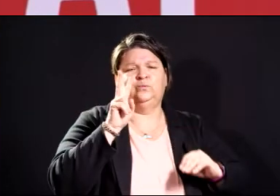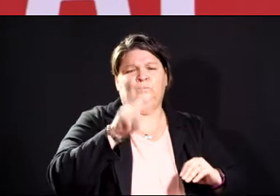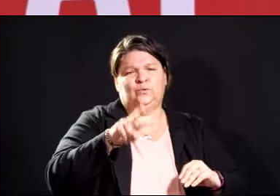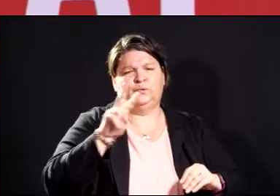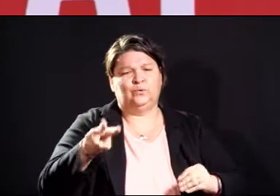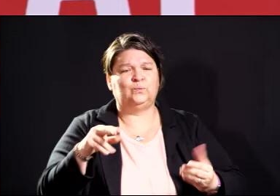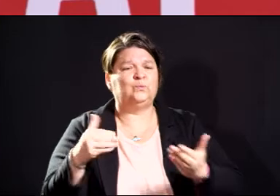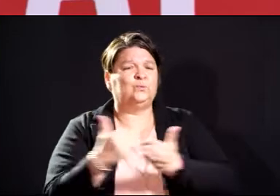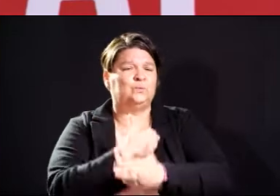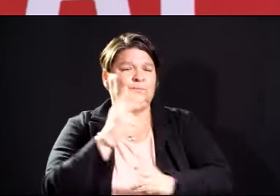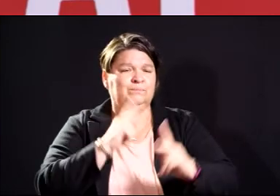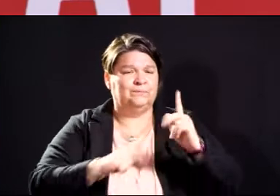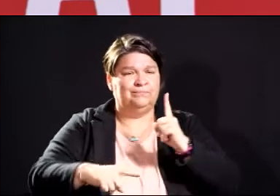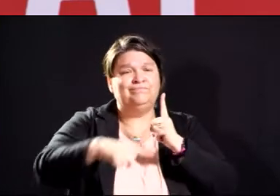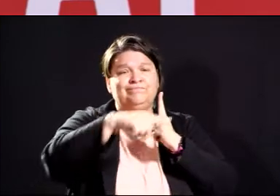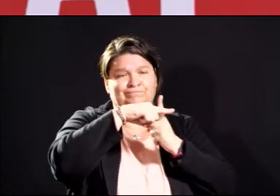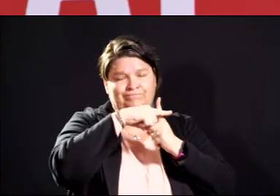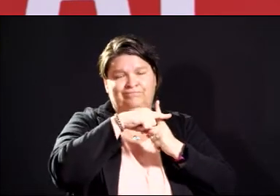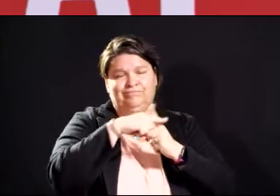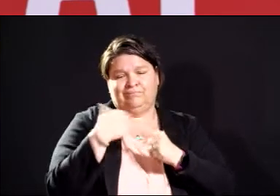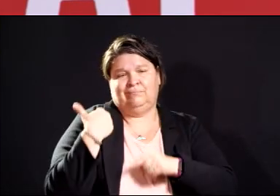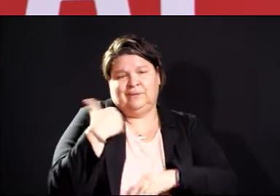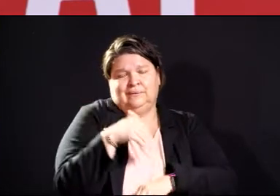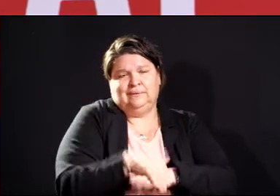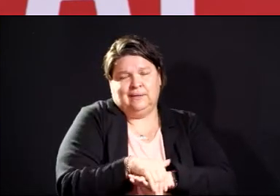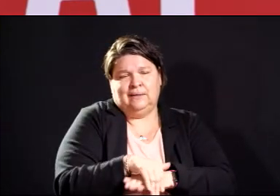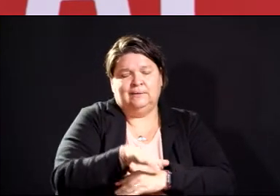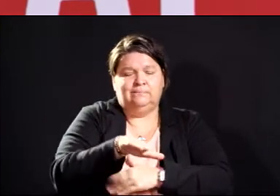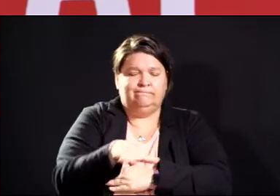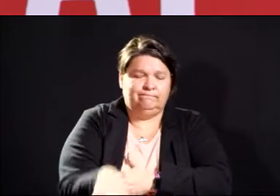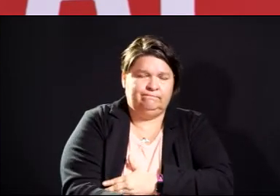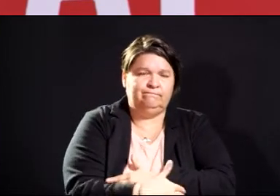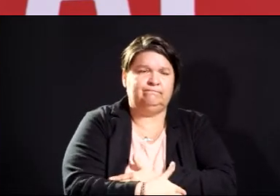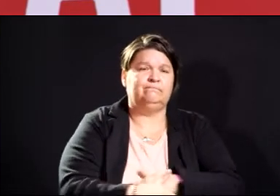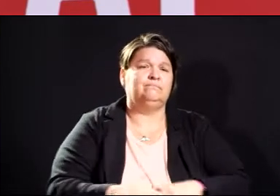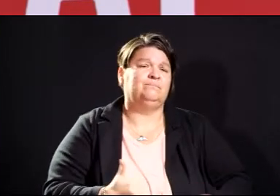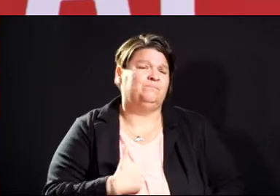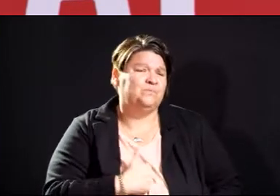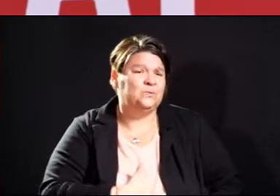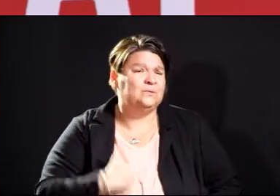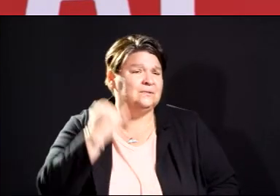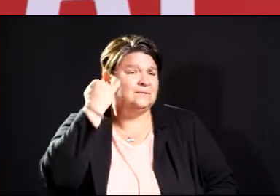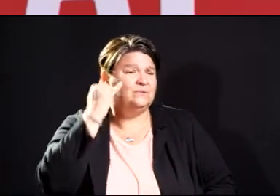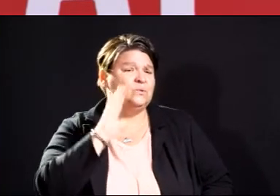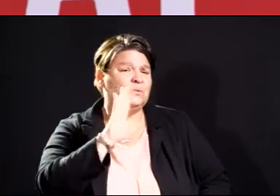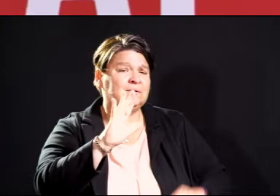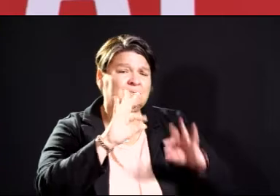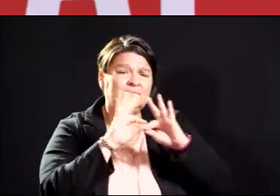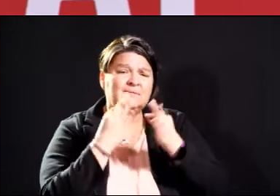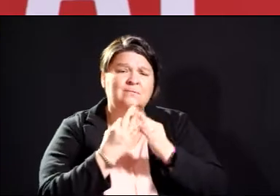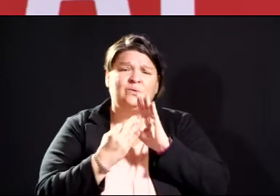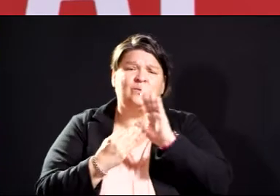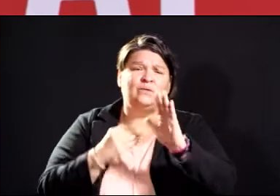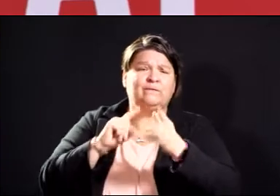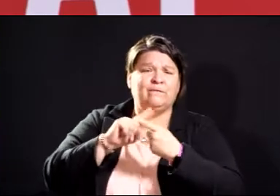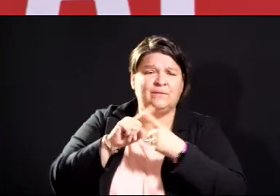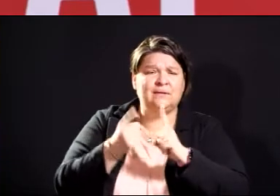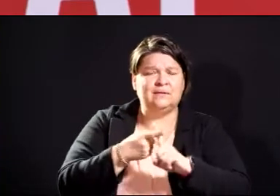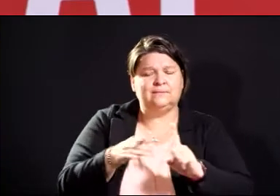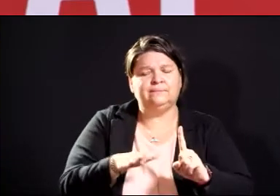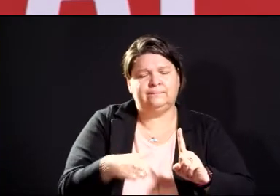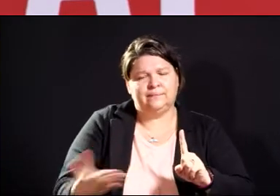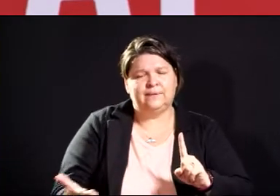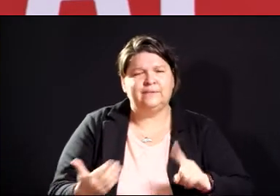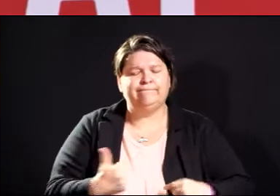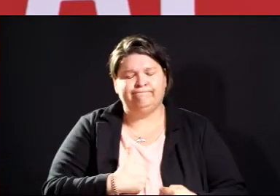alone. My thoughts and prayers go out to those who lost loved ones. This is never an easy report to give, but you have to